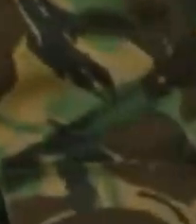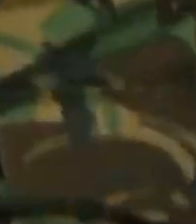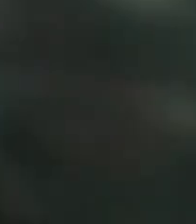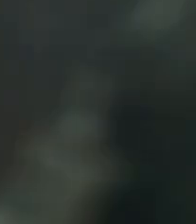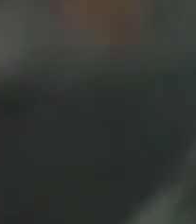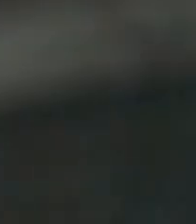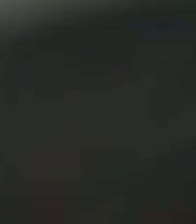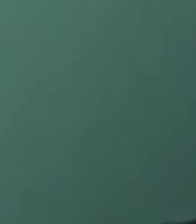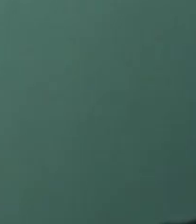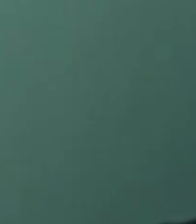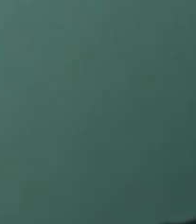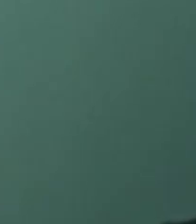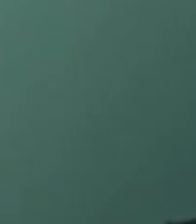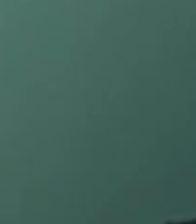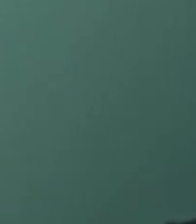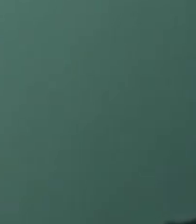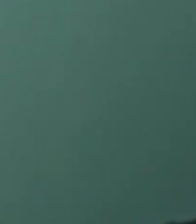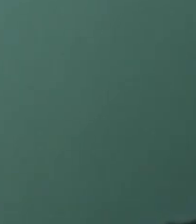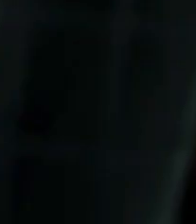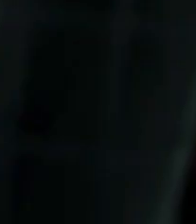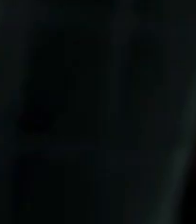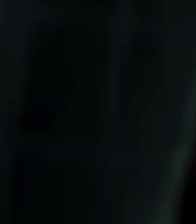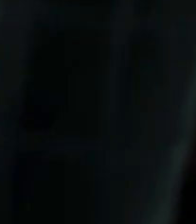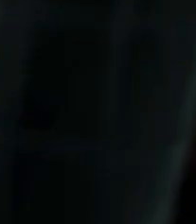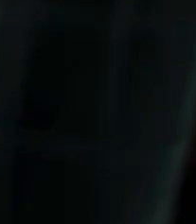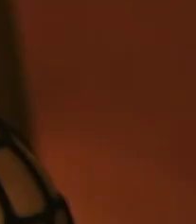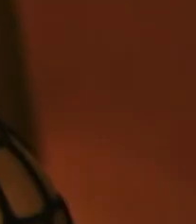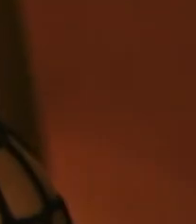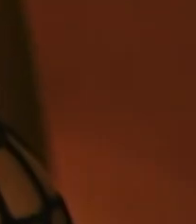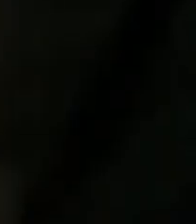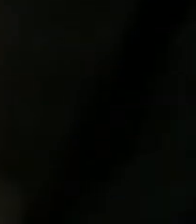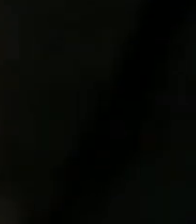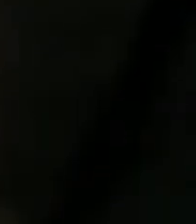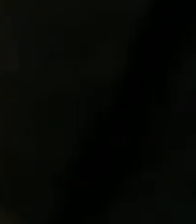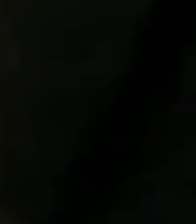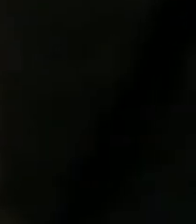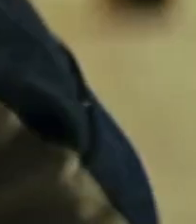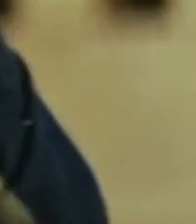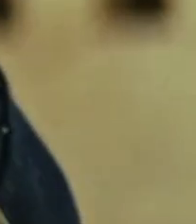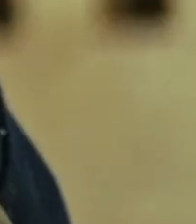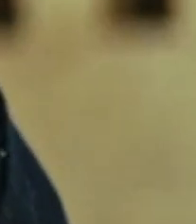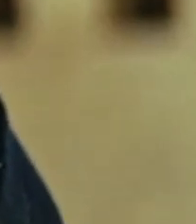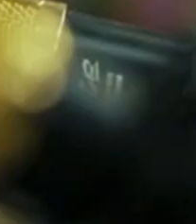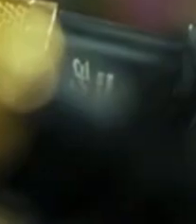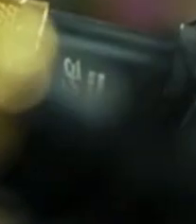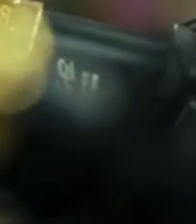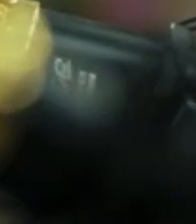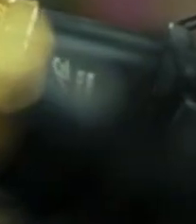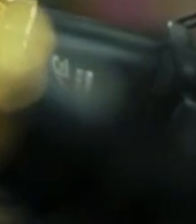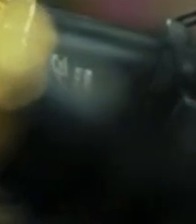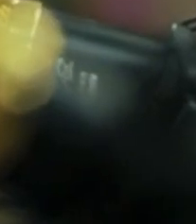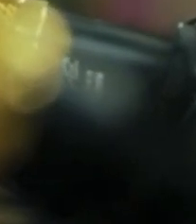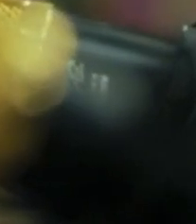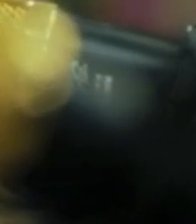Rioting and inciting violence on campus is not okay. Is the street safe? It's just a costume. Mama Mali is